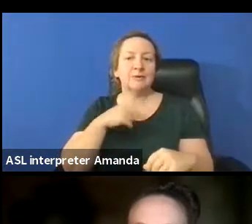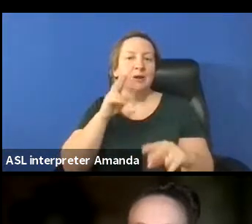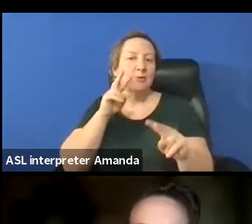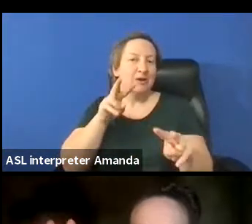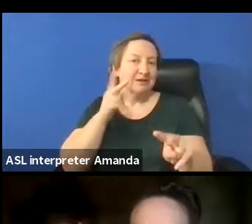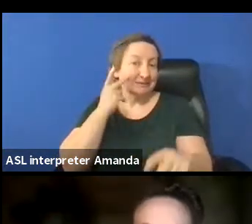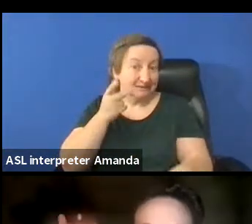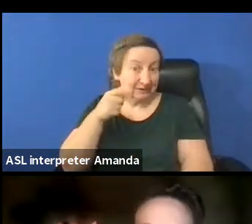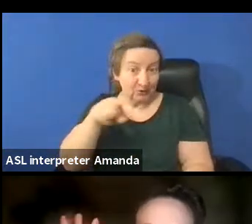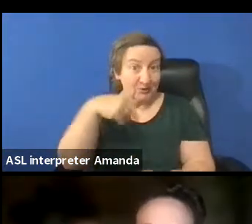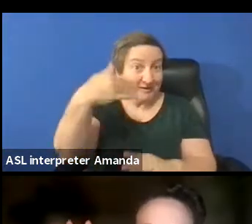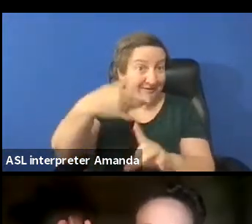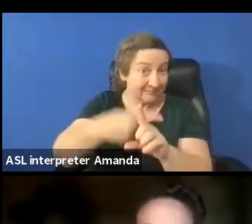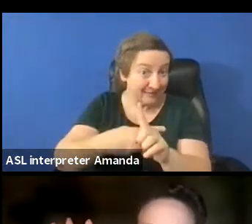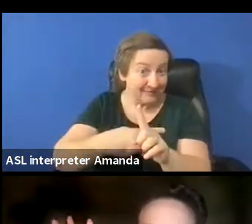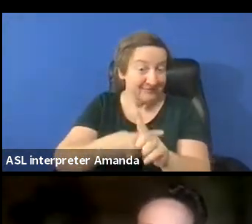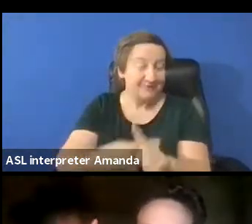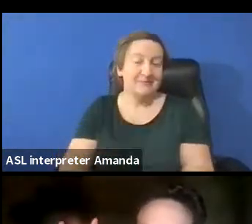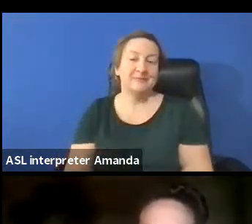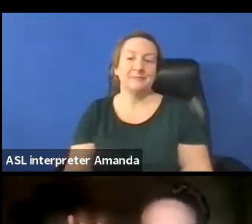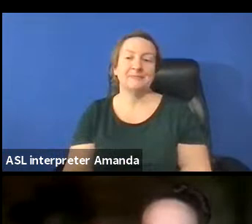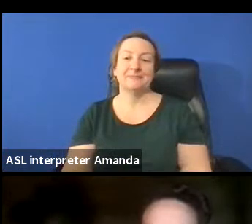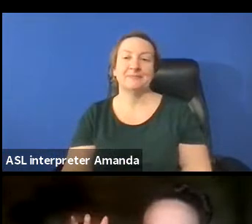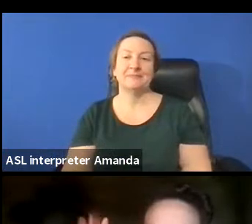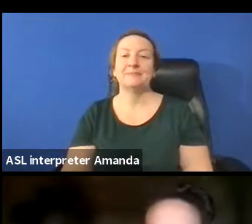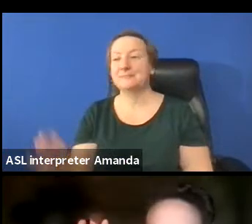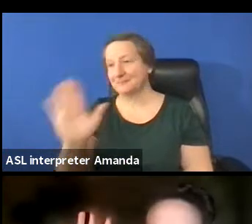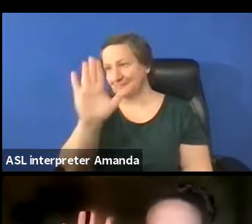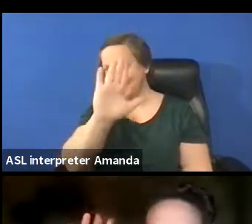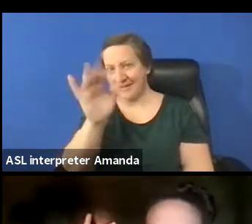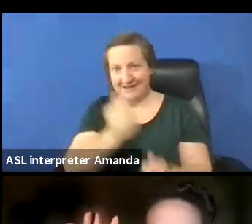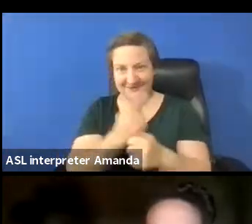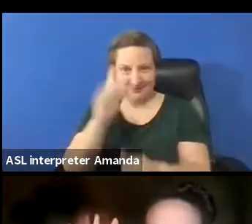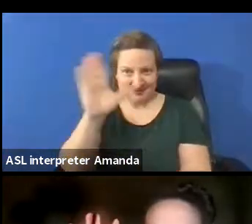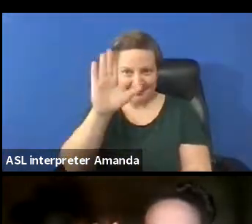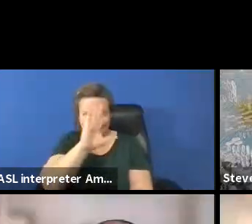month. So goodbye, everybody. Thank you, Thanks so everybody. much.